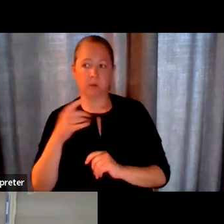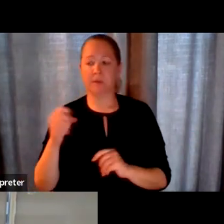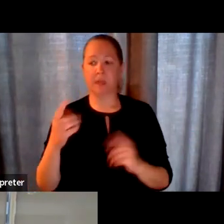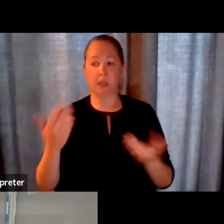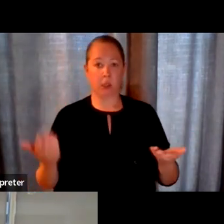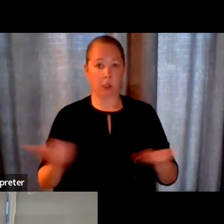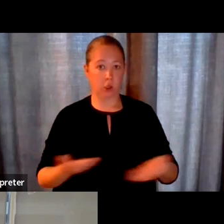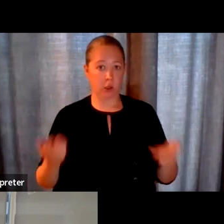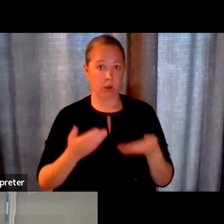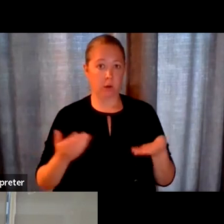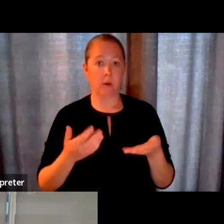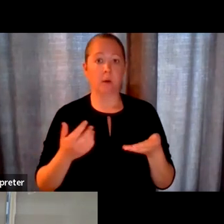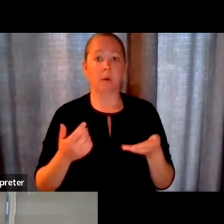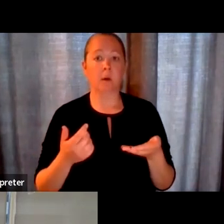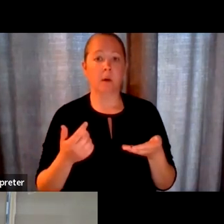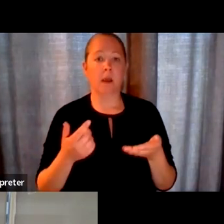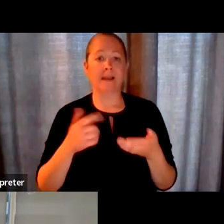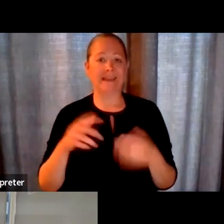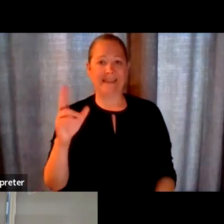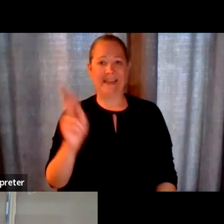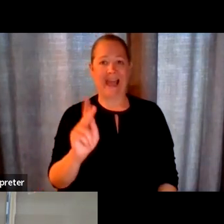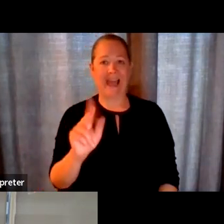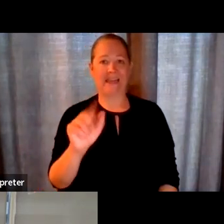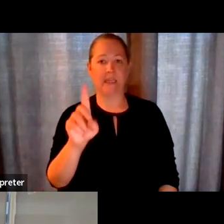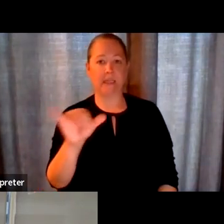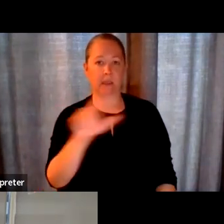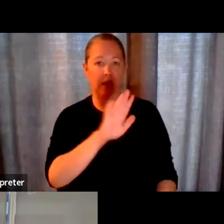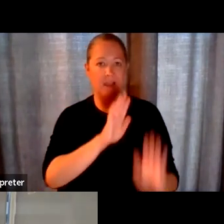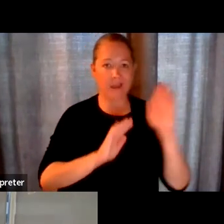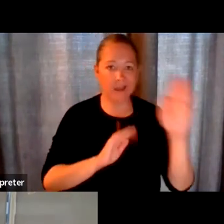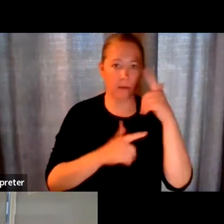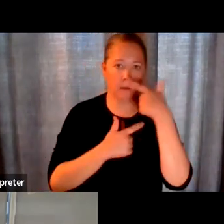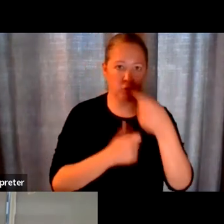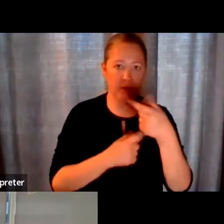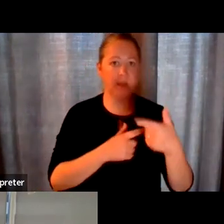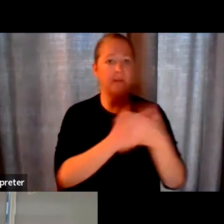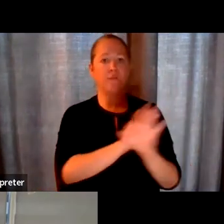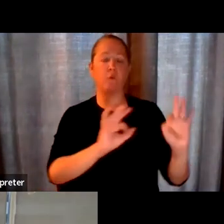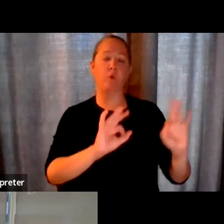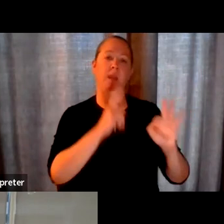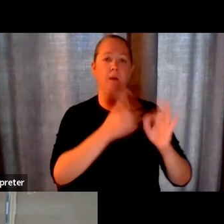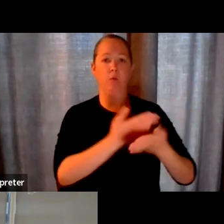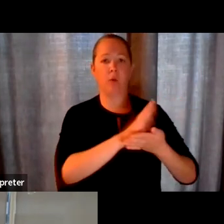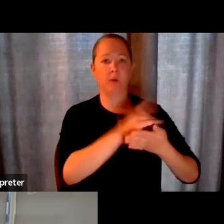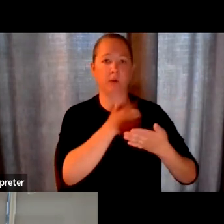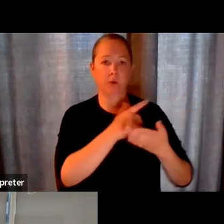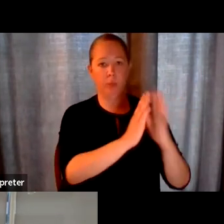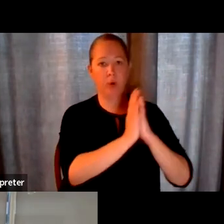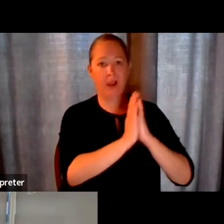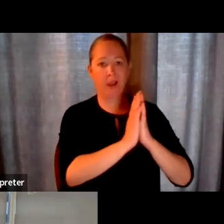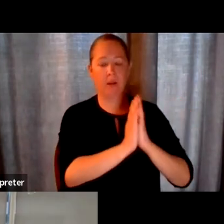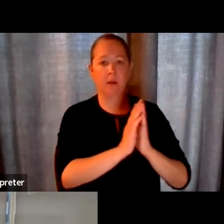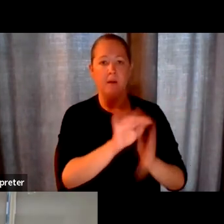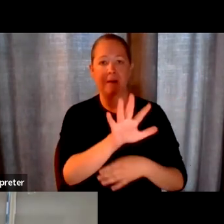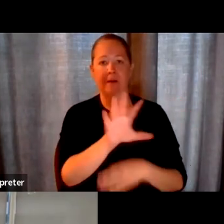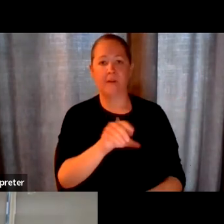into tension were Kennedy's interest, as he describes them, in his free exercise right to pray at the 50-yard line with students